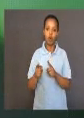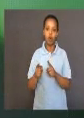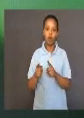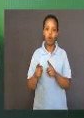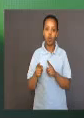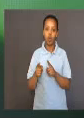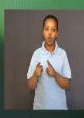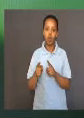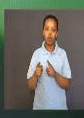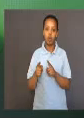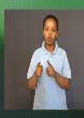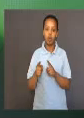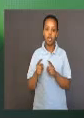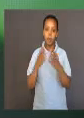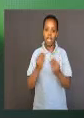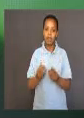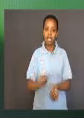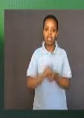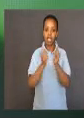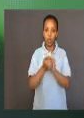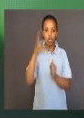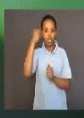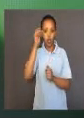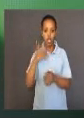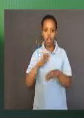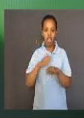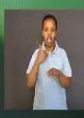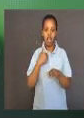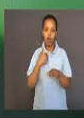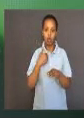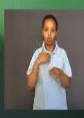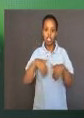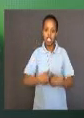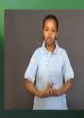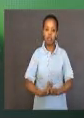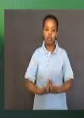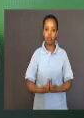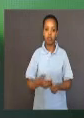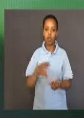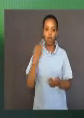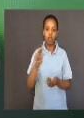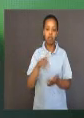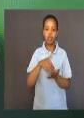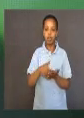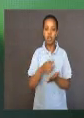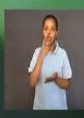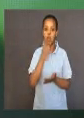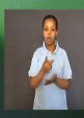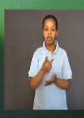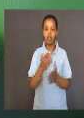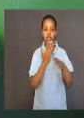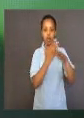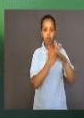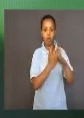faults in evolutionary theory and argue that if there is one